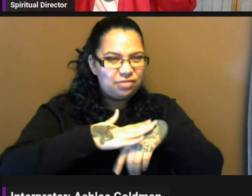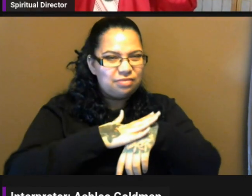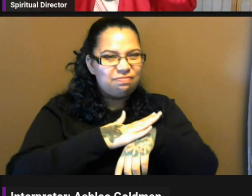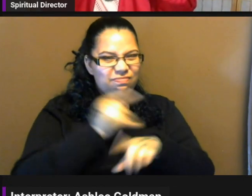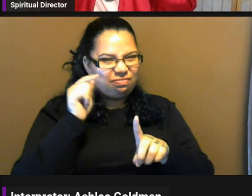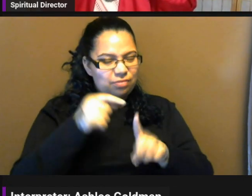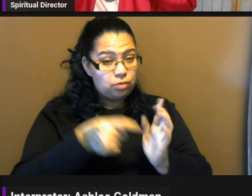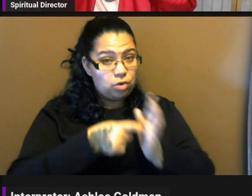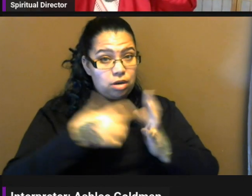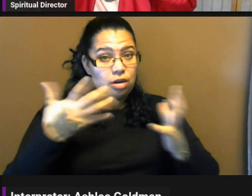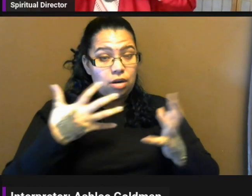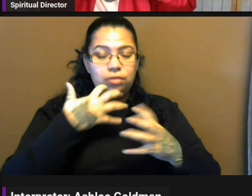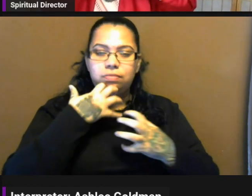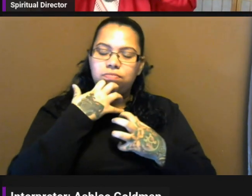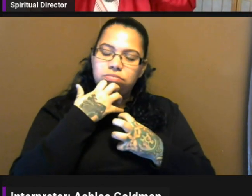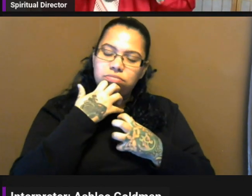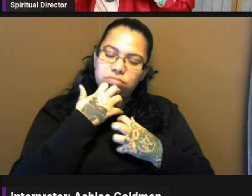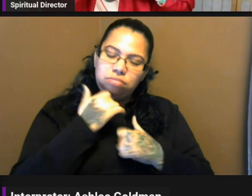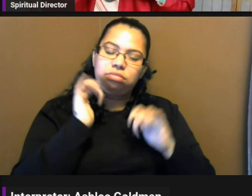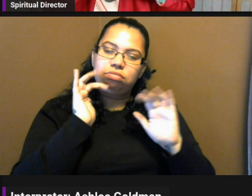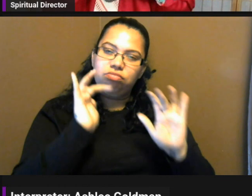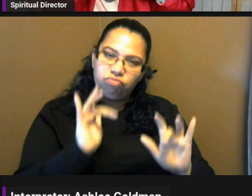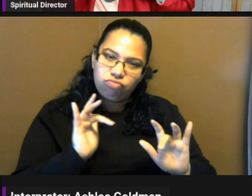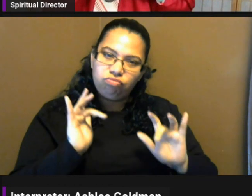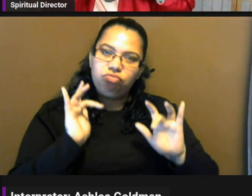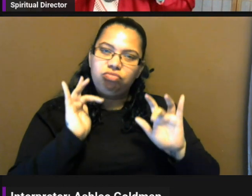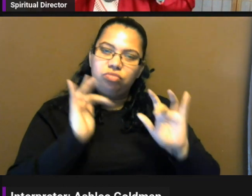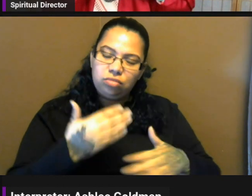requires compassion and gratitude.